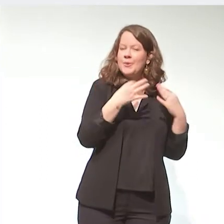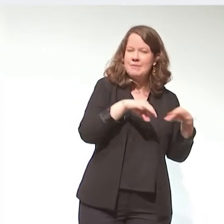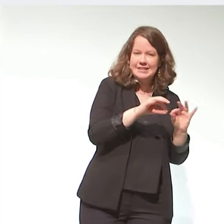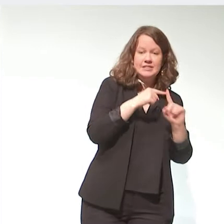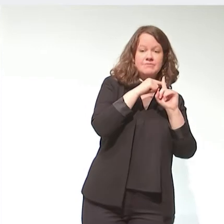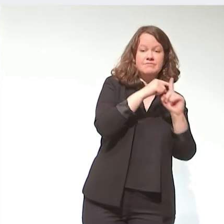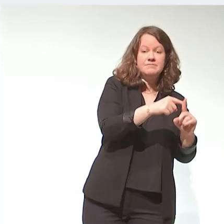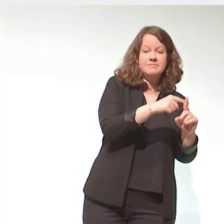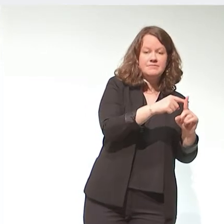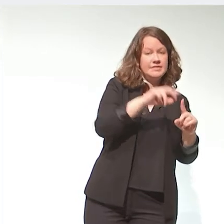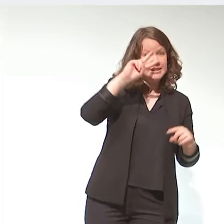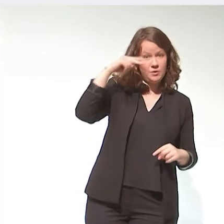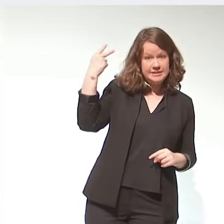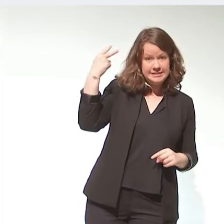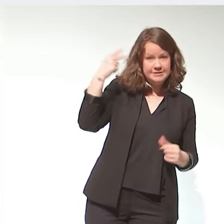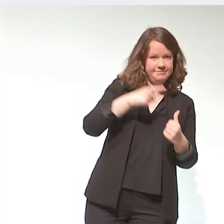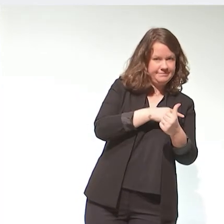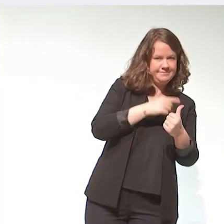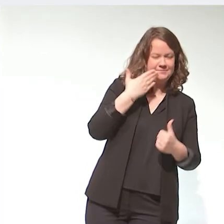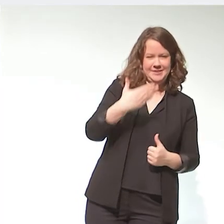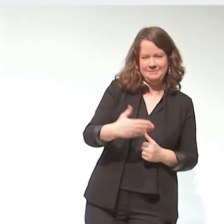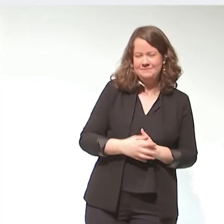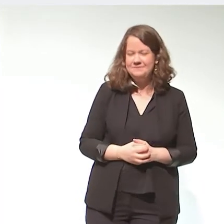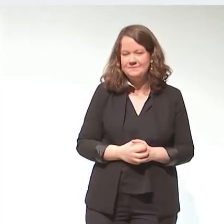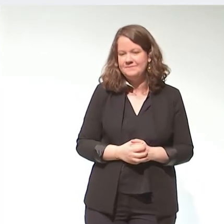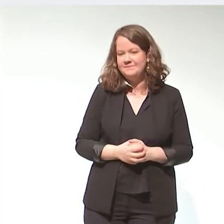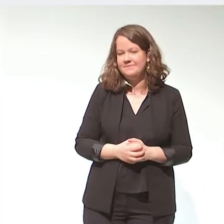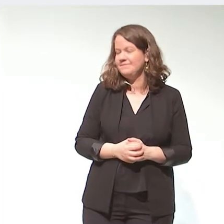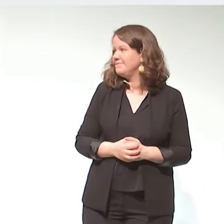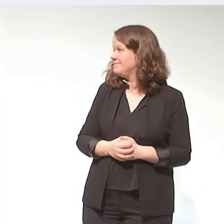the various countries. Let's go to Lithuania.